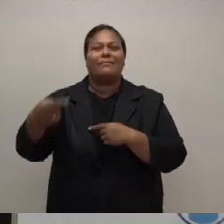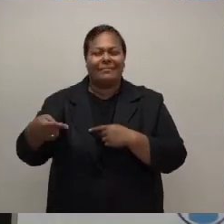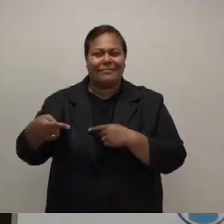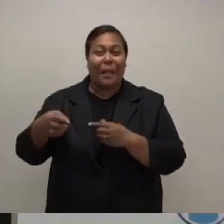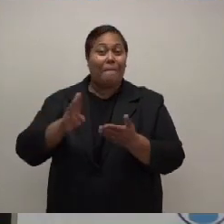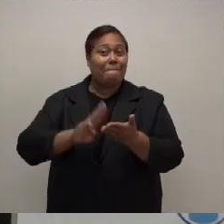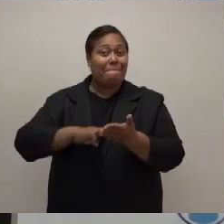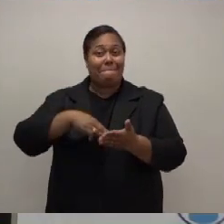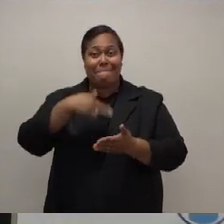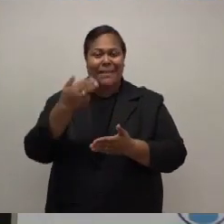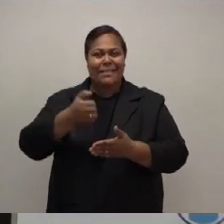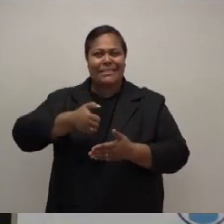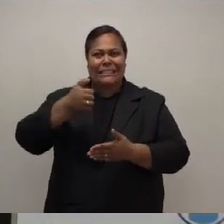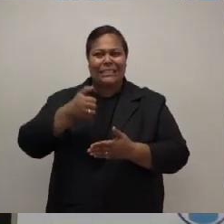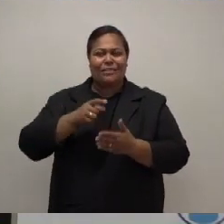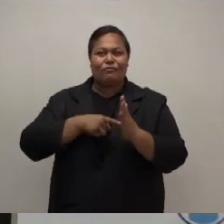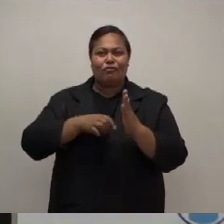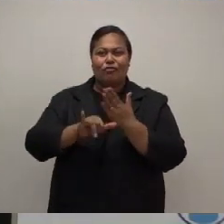the 6th of July.